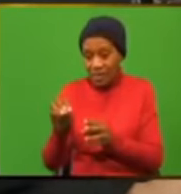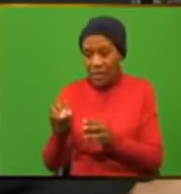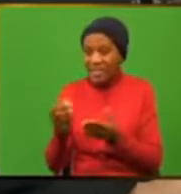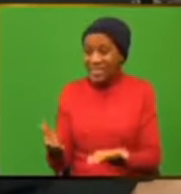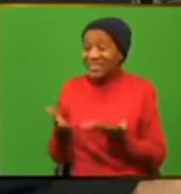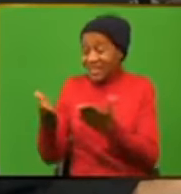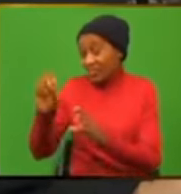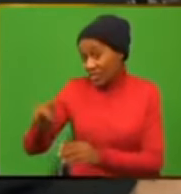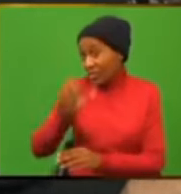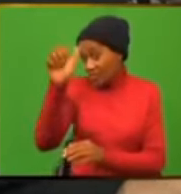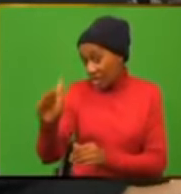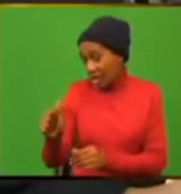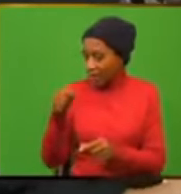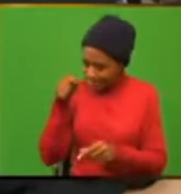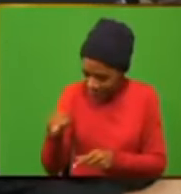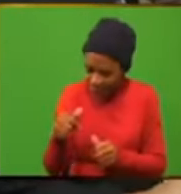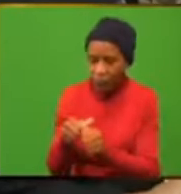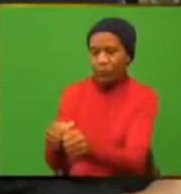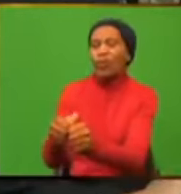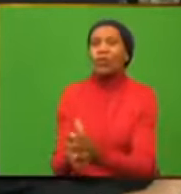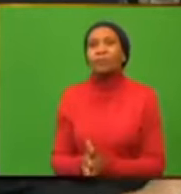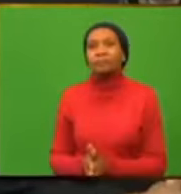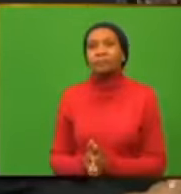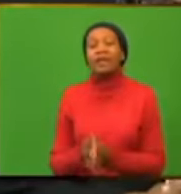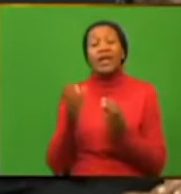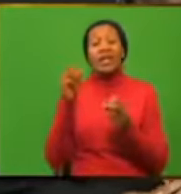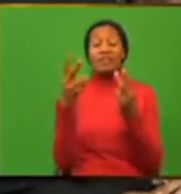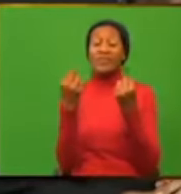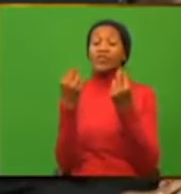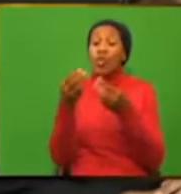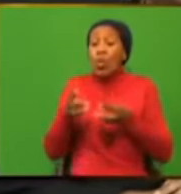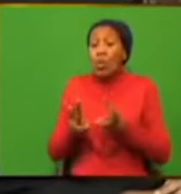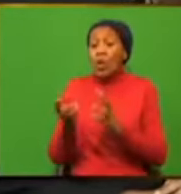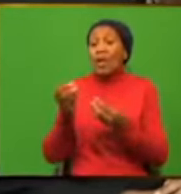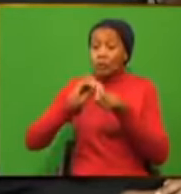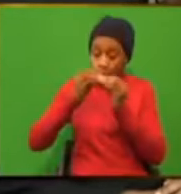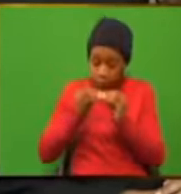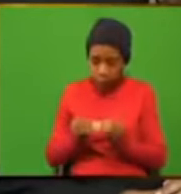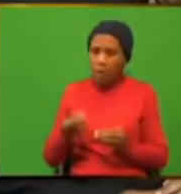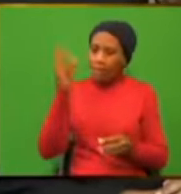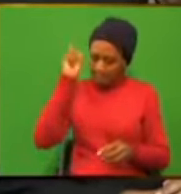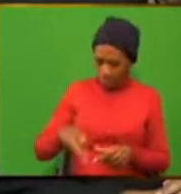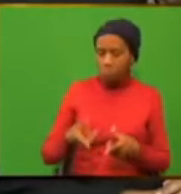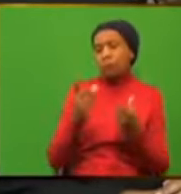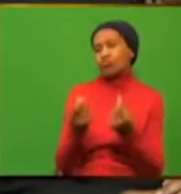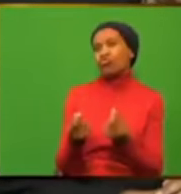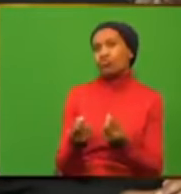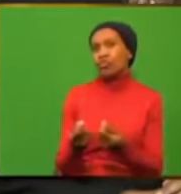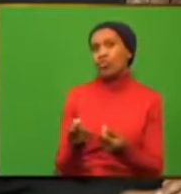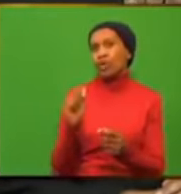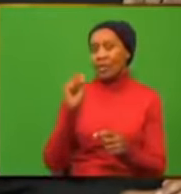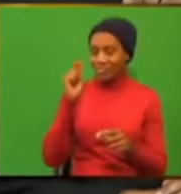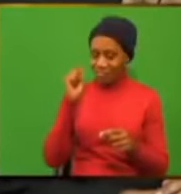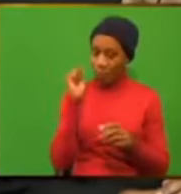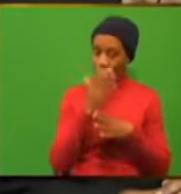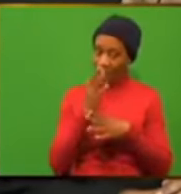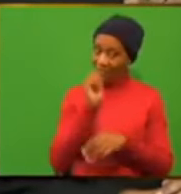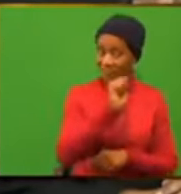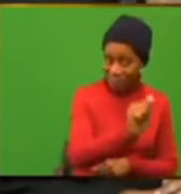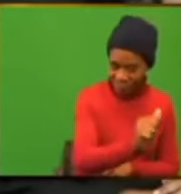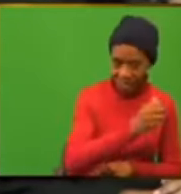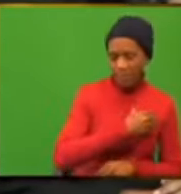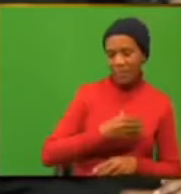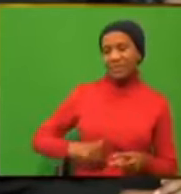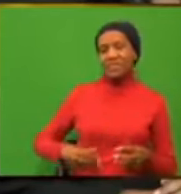first. Where a whole new solution needs to be crafted, this must be done. That is the work of the President and